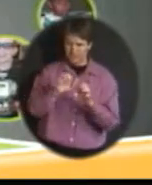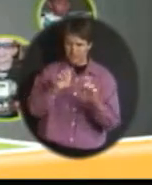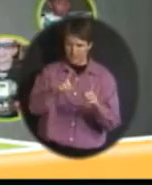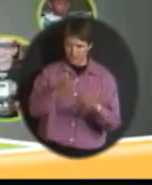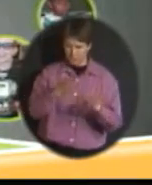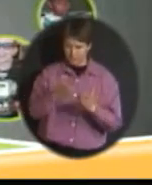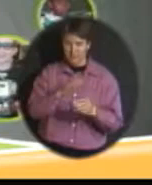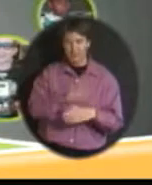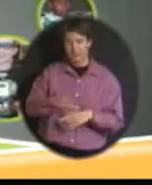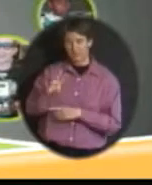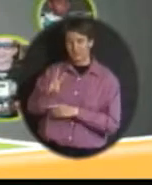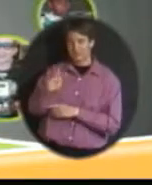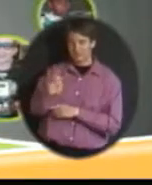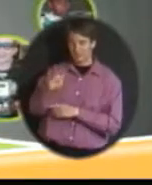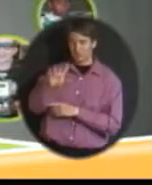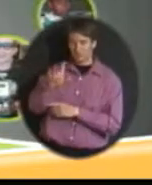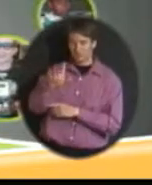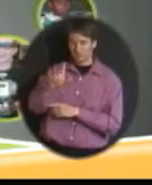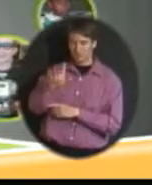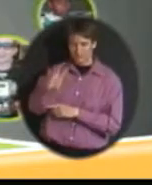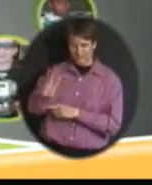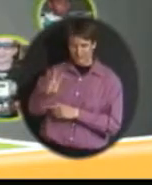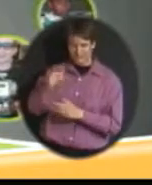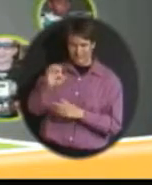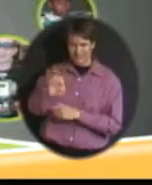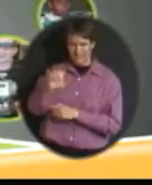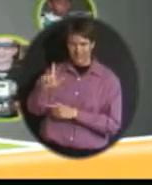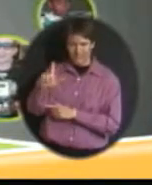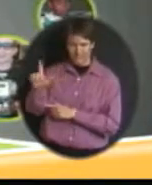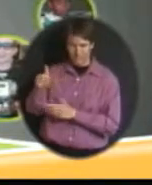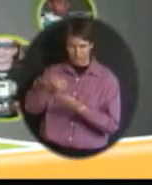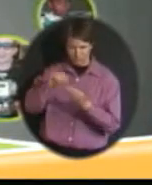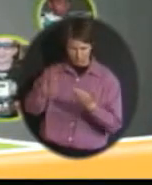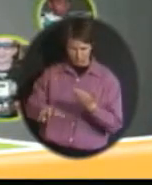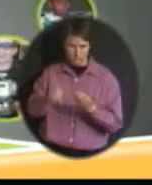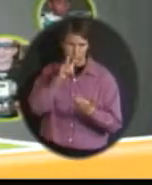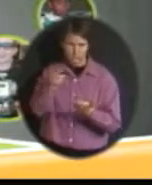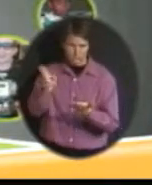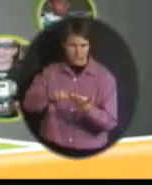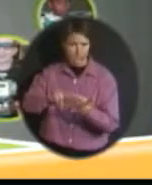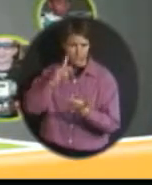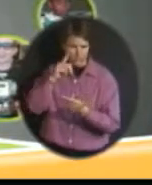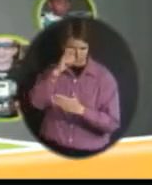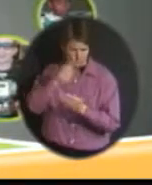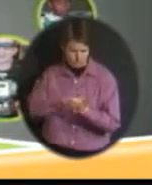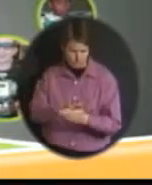about 626 ELL students enrolled. There